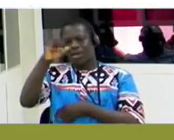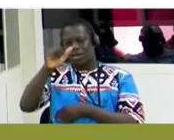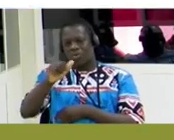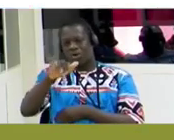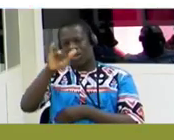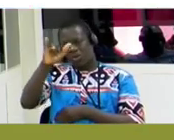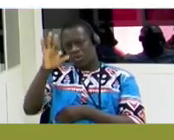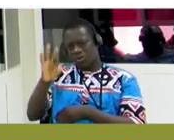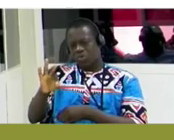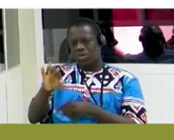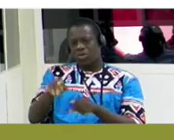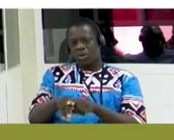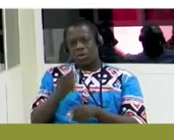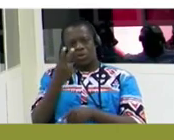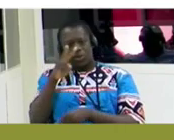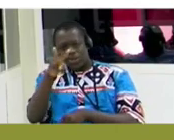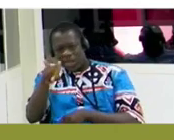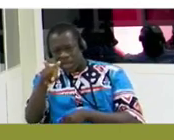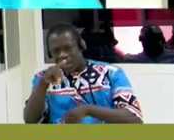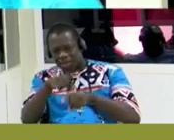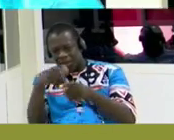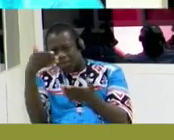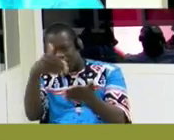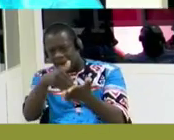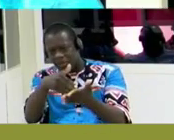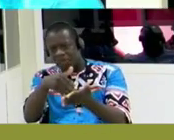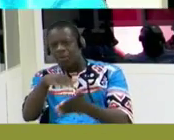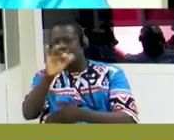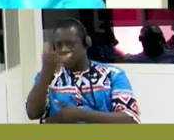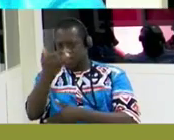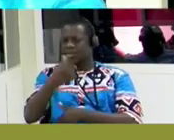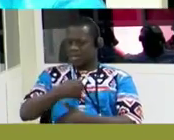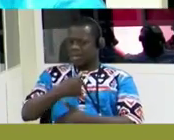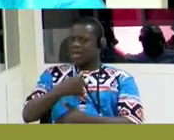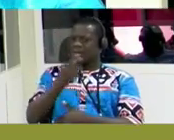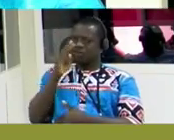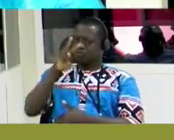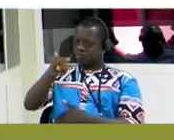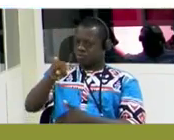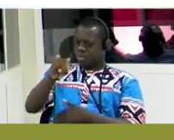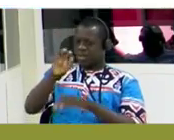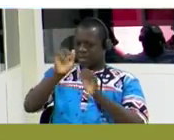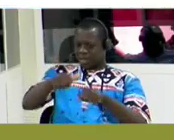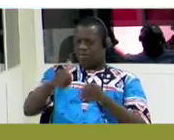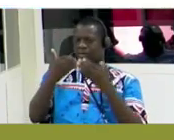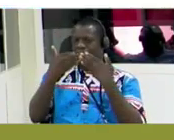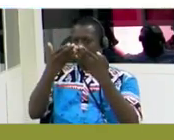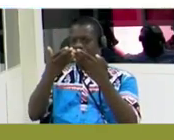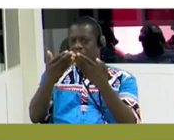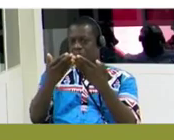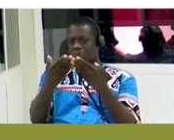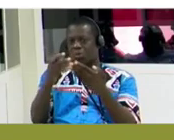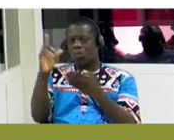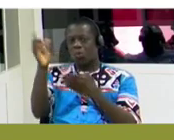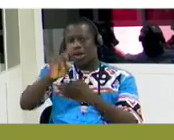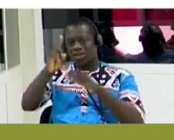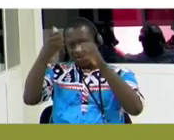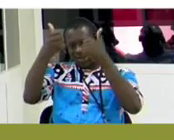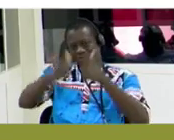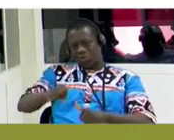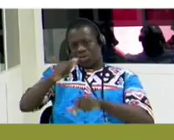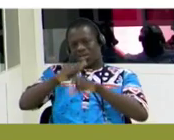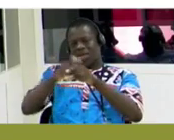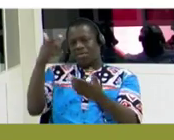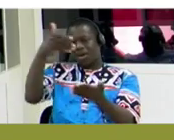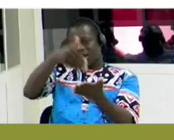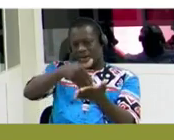see them when they arrived? Yeah, I saw them. And tell us what happened after they arrived, yeah, as far as you know. When they